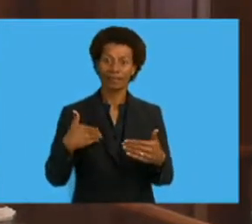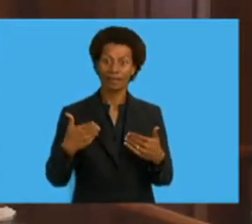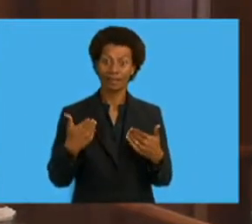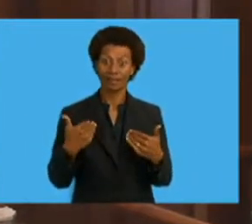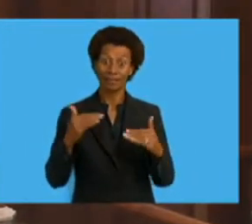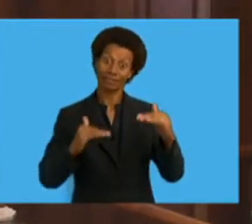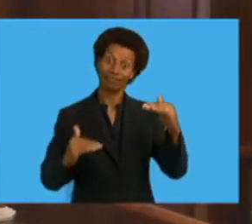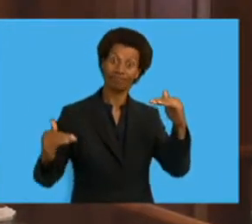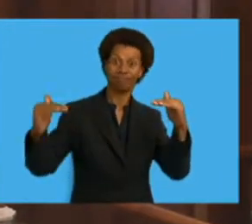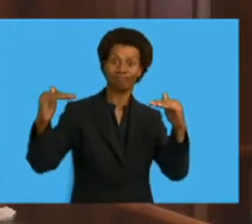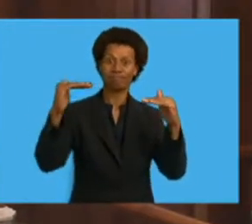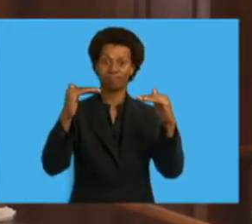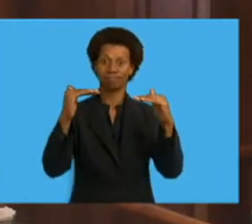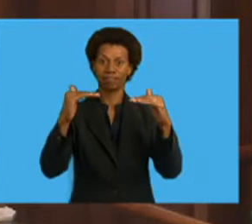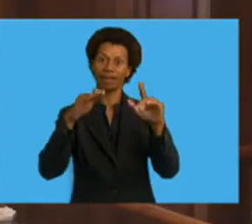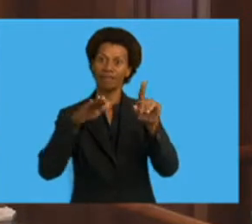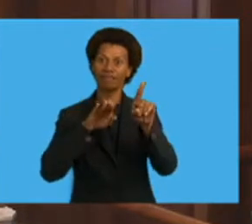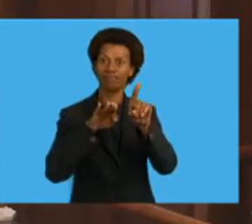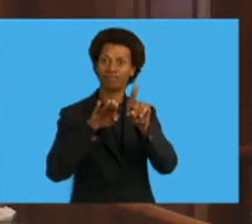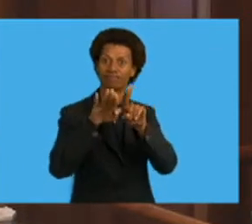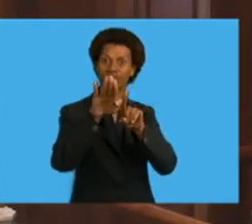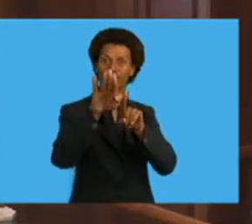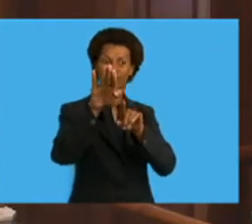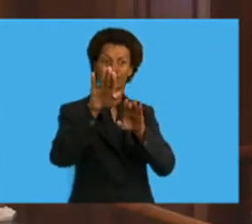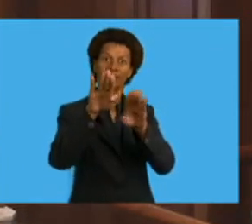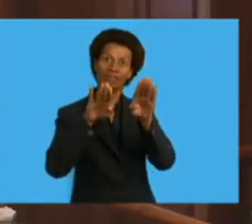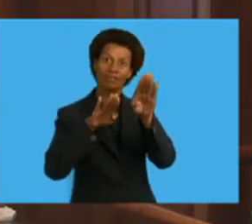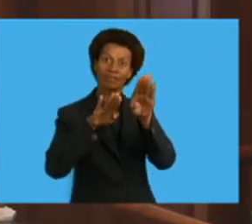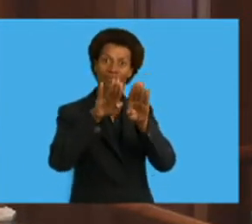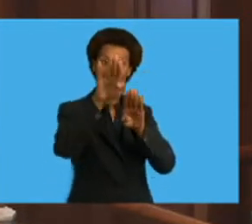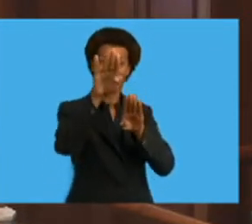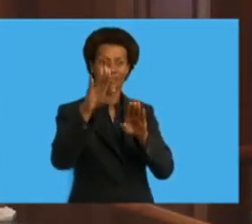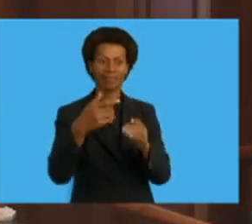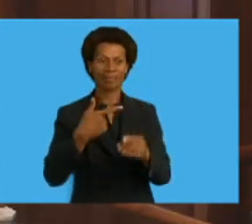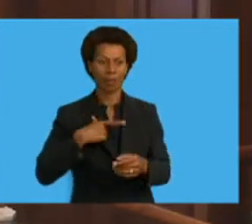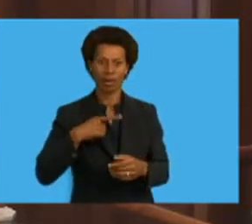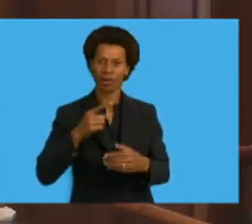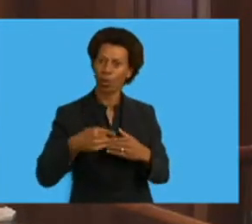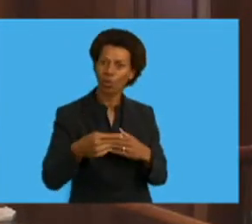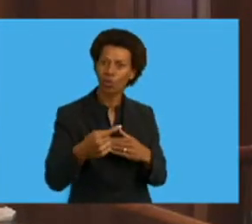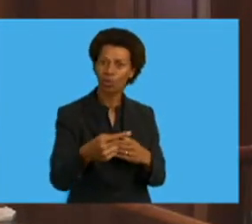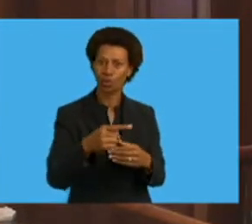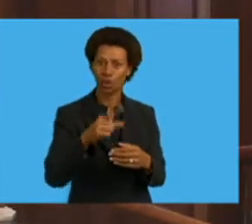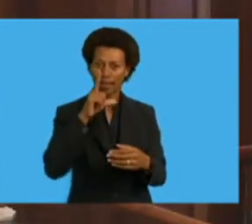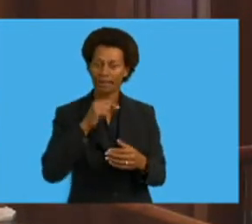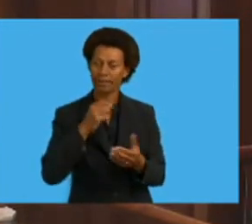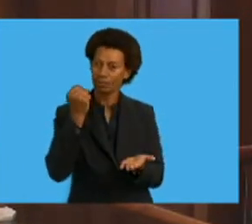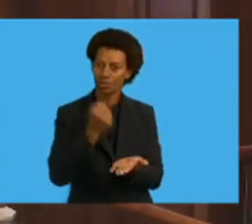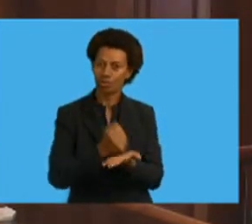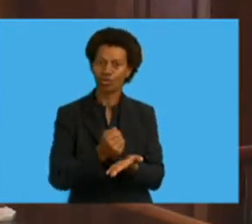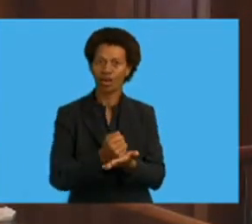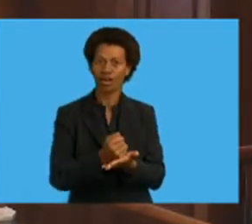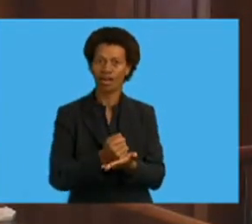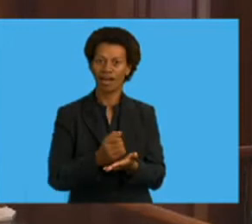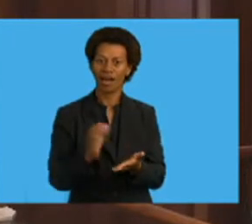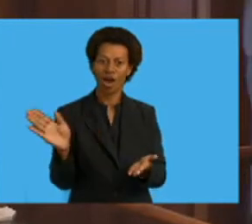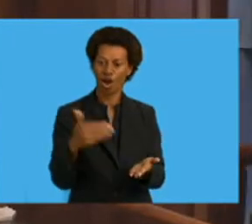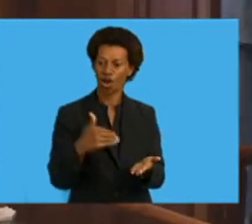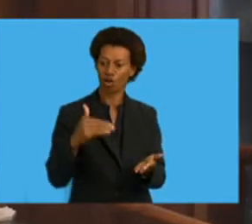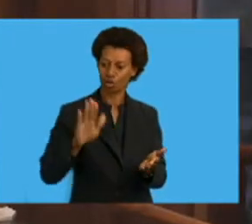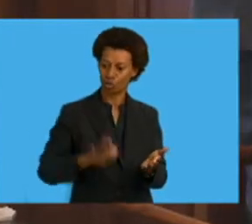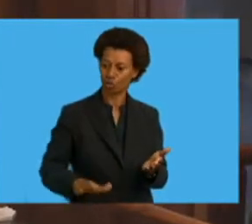forebears. And they want this transformation to continue so they can be sure that the living standards of their children